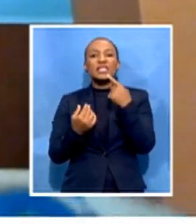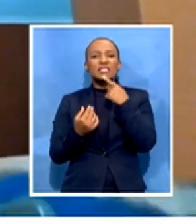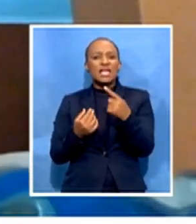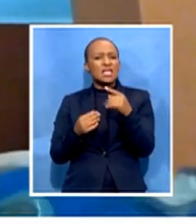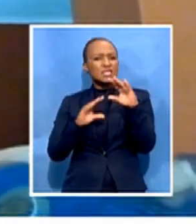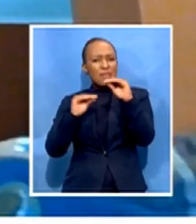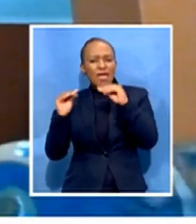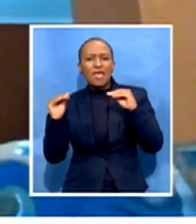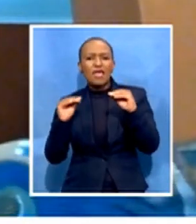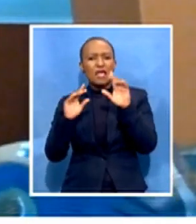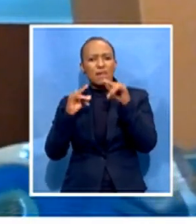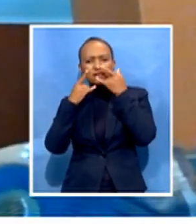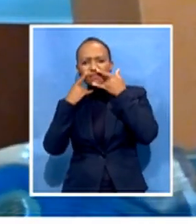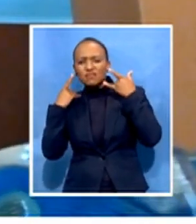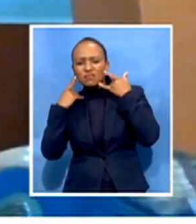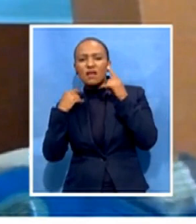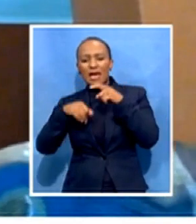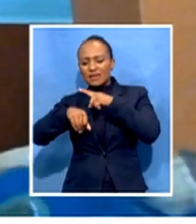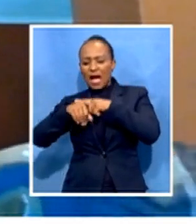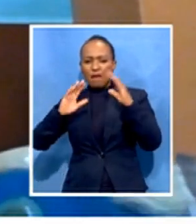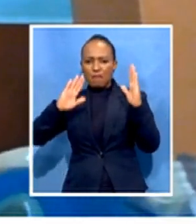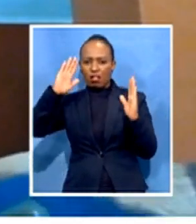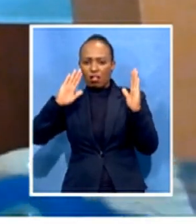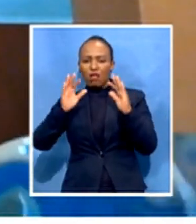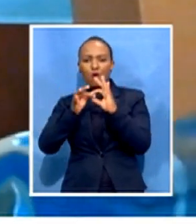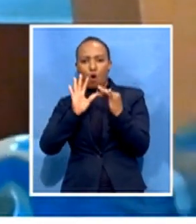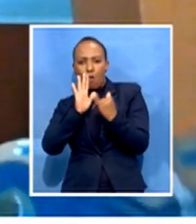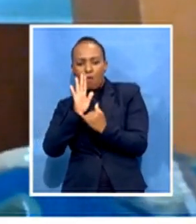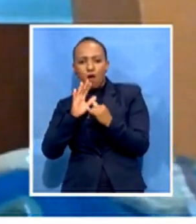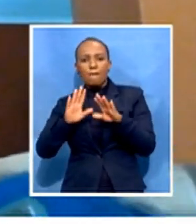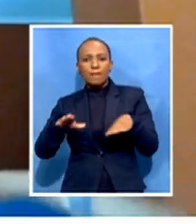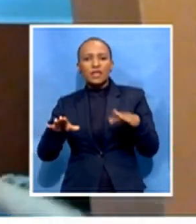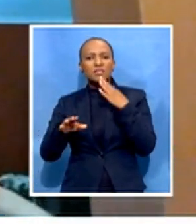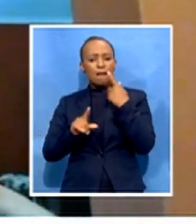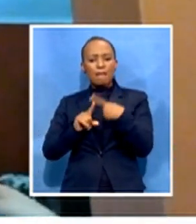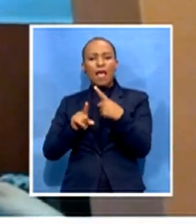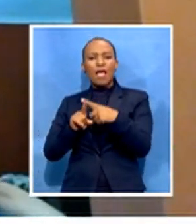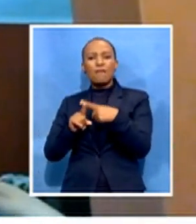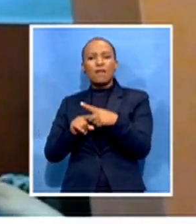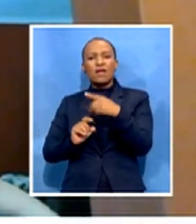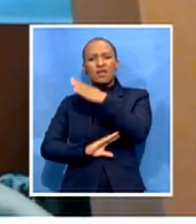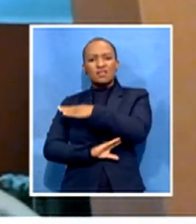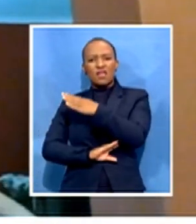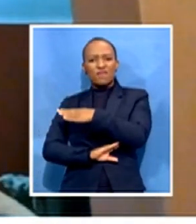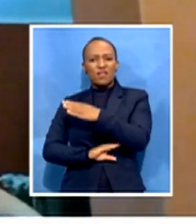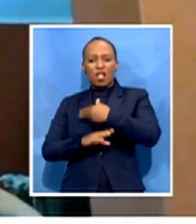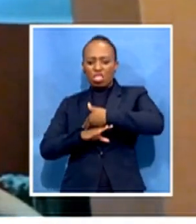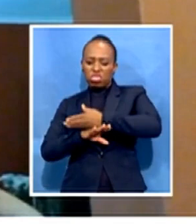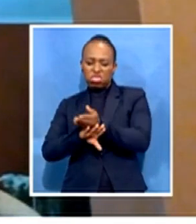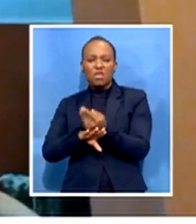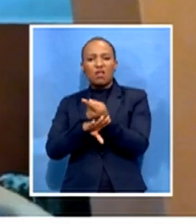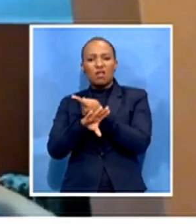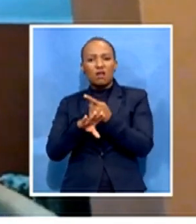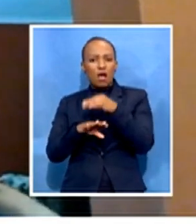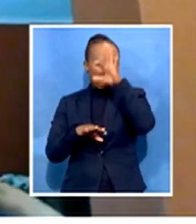curfew. I've got, kids playing on my field every evening, way beyond curfew. There's no police here because this is a poor